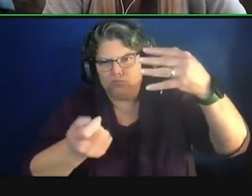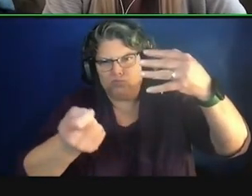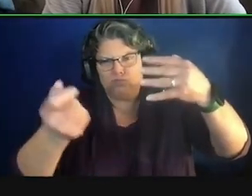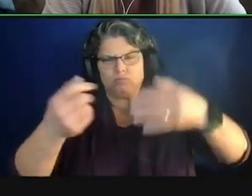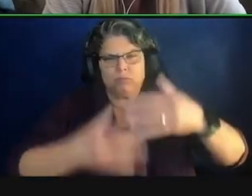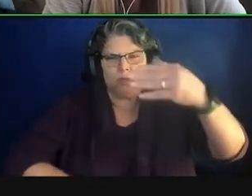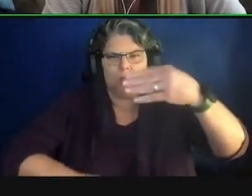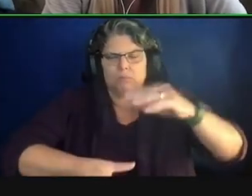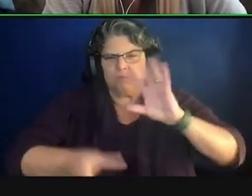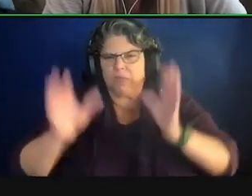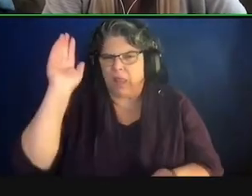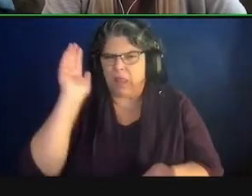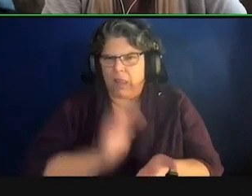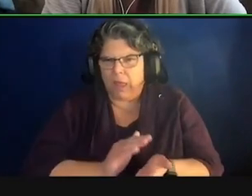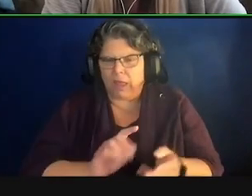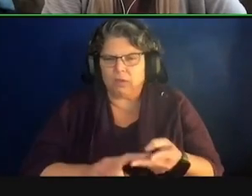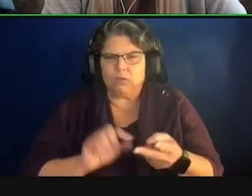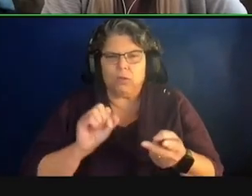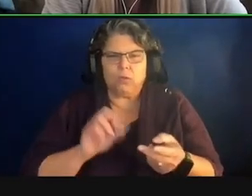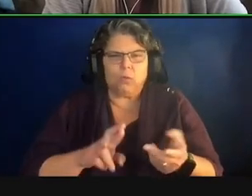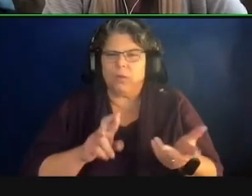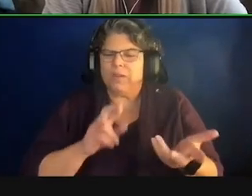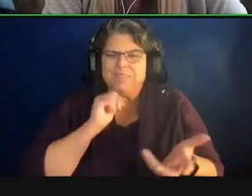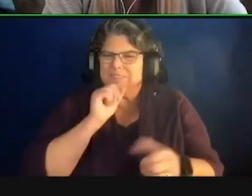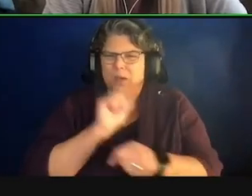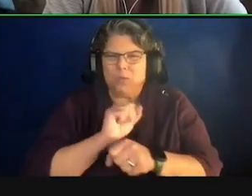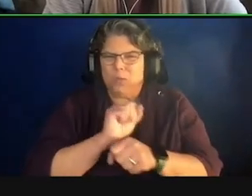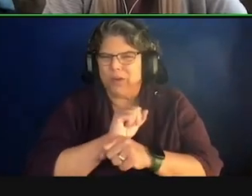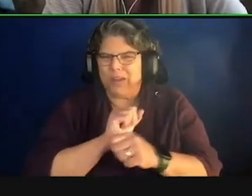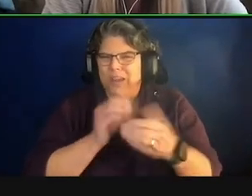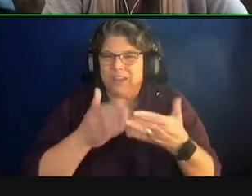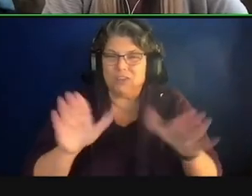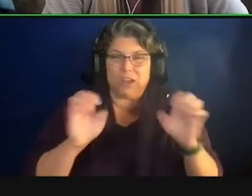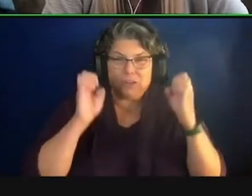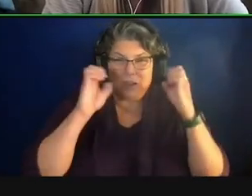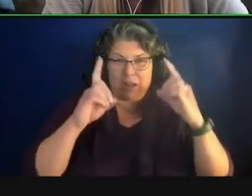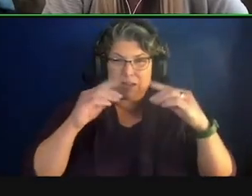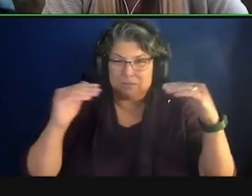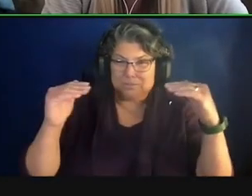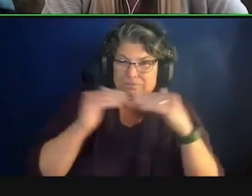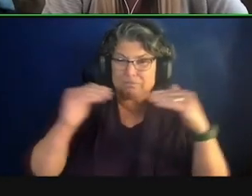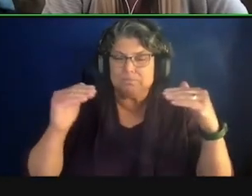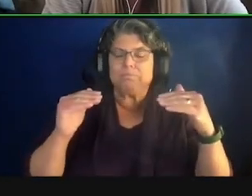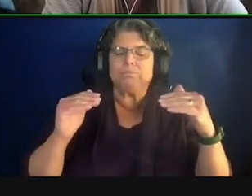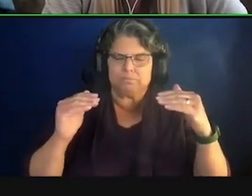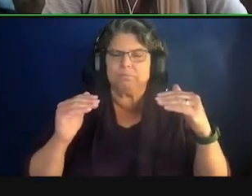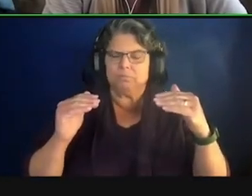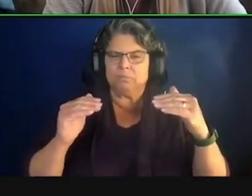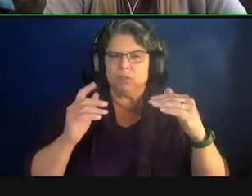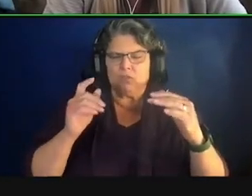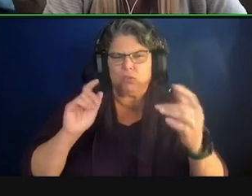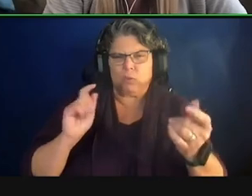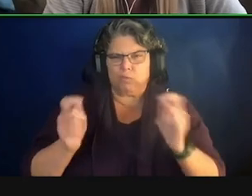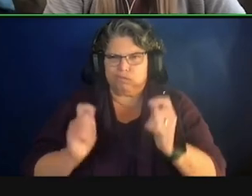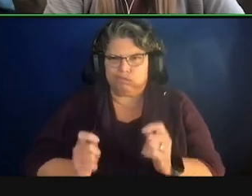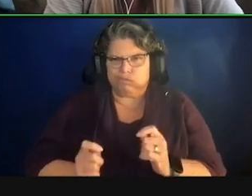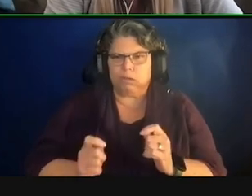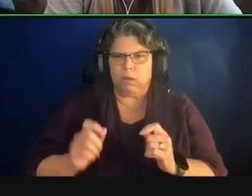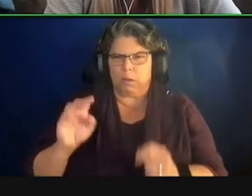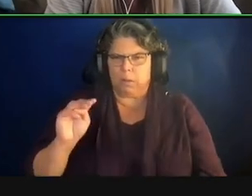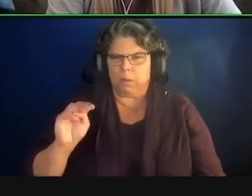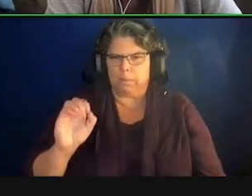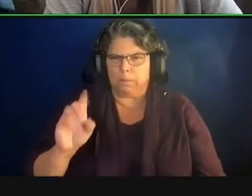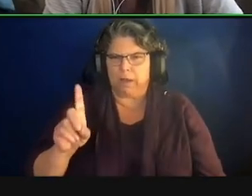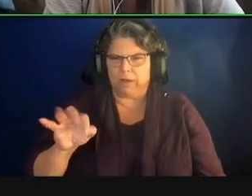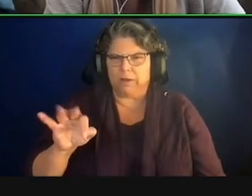but is not working at general education standards, and we're highly modifying their work because that